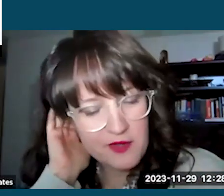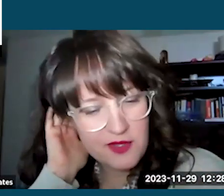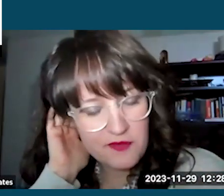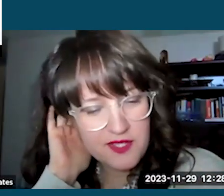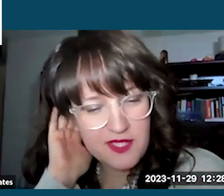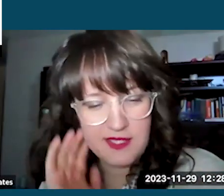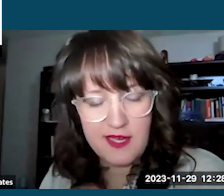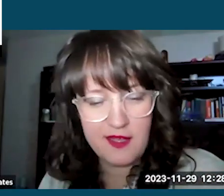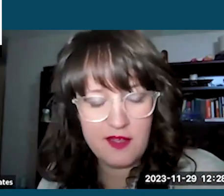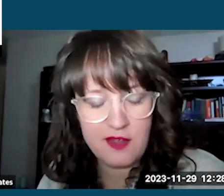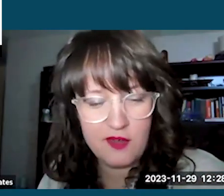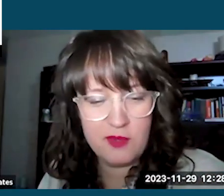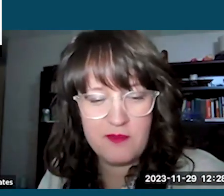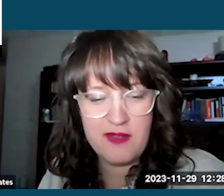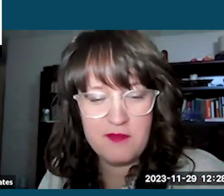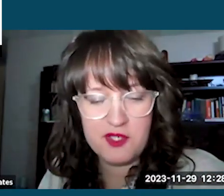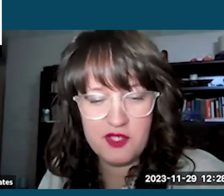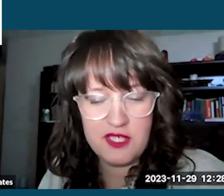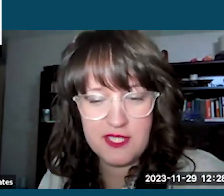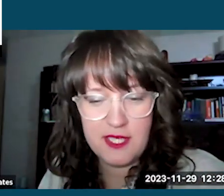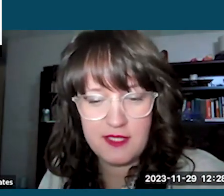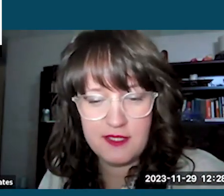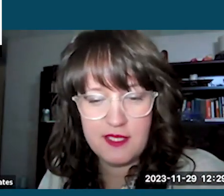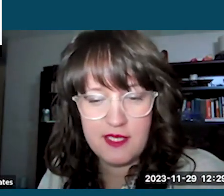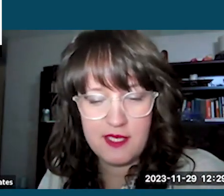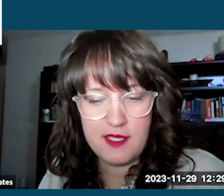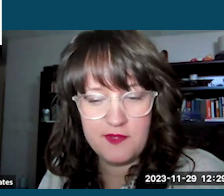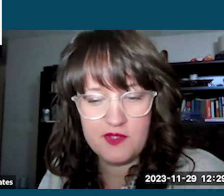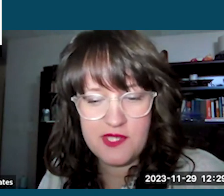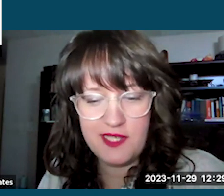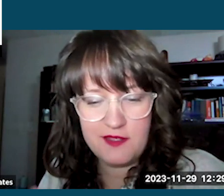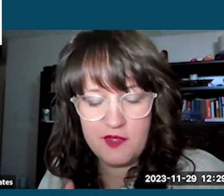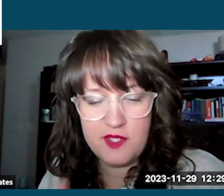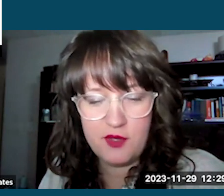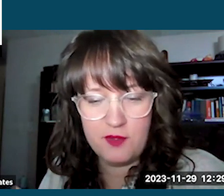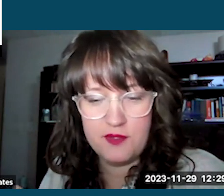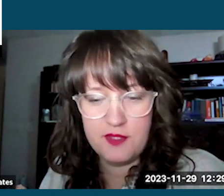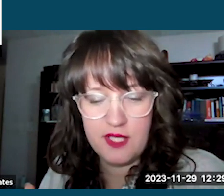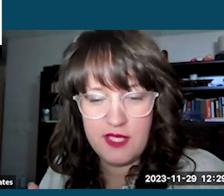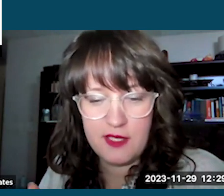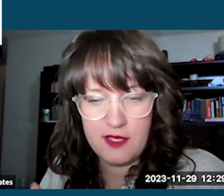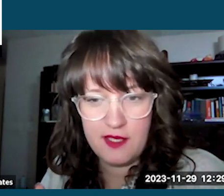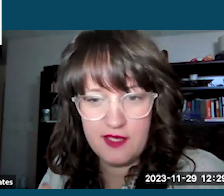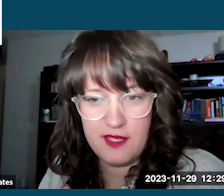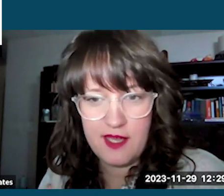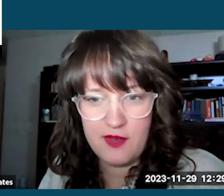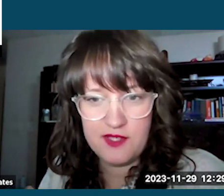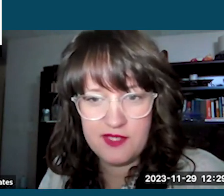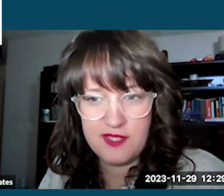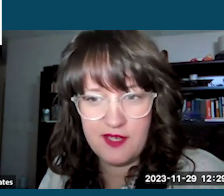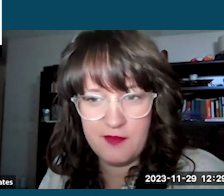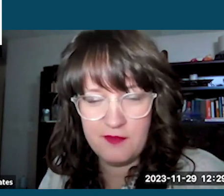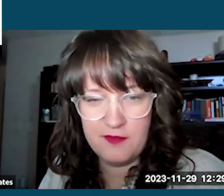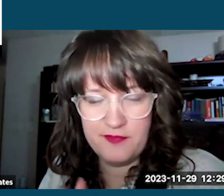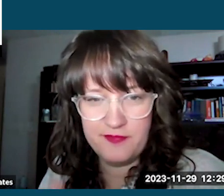Yeah, I don't know if this is accurate, but my impression is that there's a slightly different tone in how